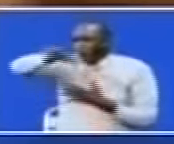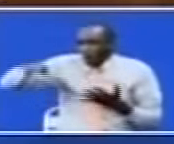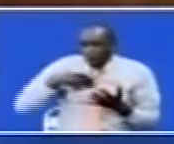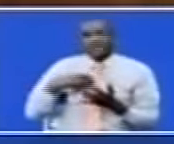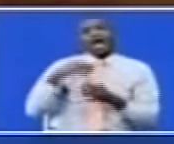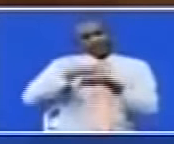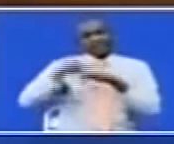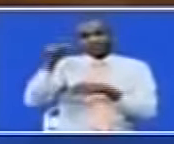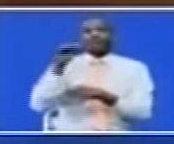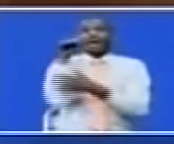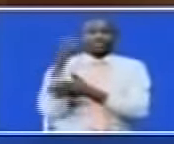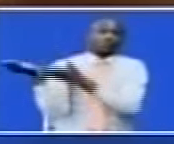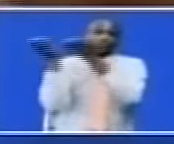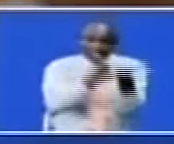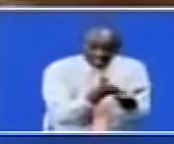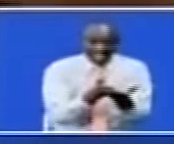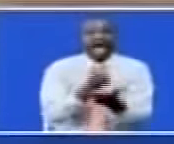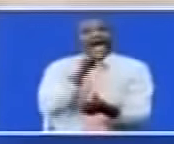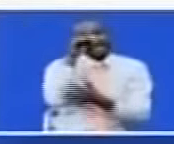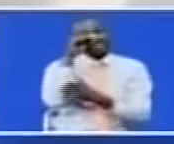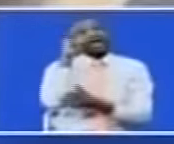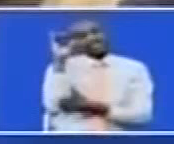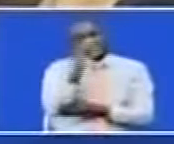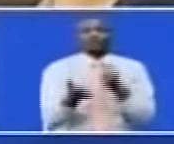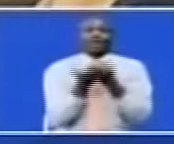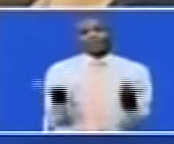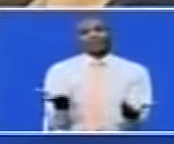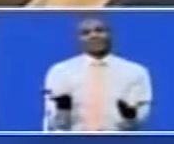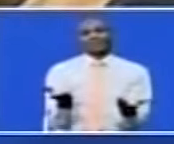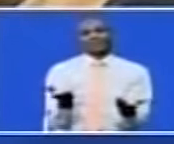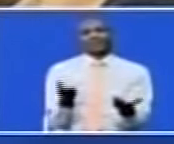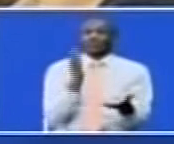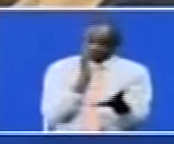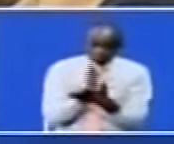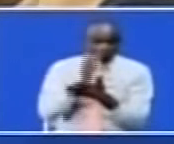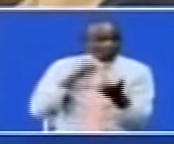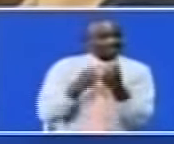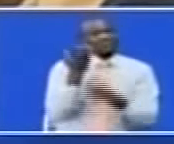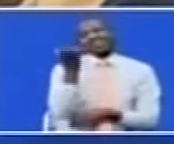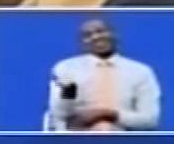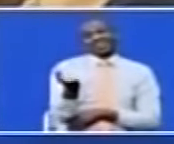of African states asking the ICC's intervention. Obviously, the what is happening